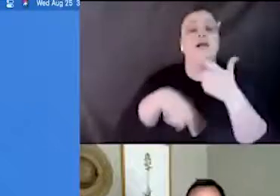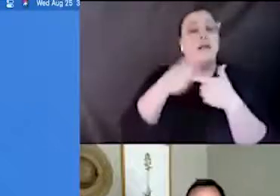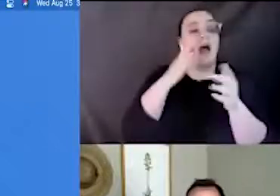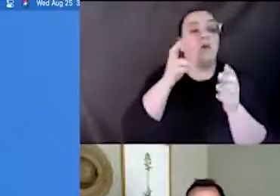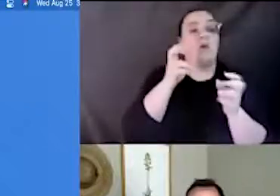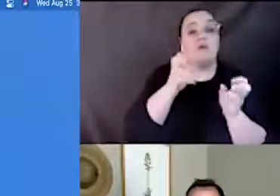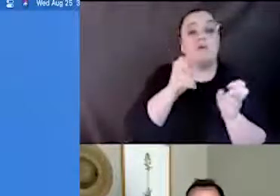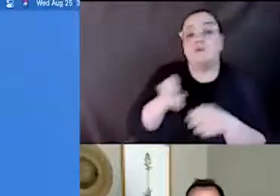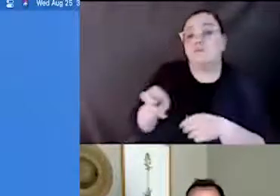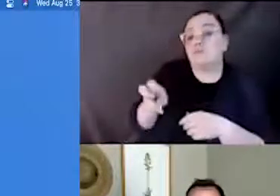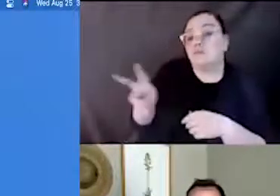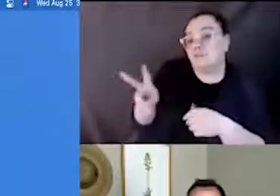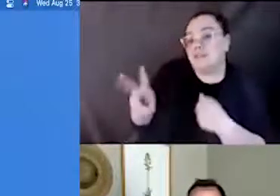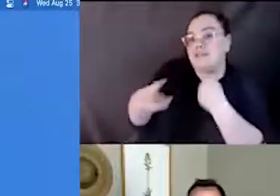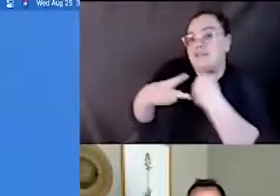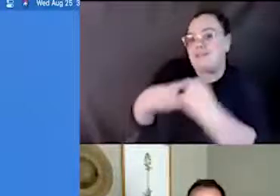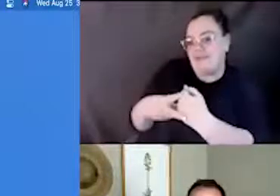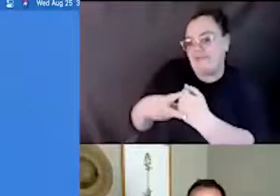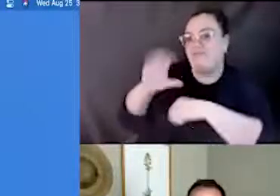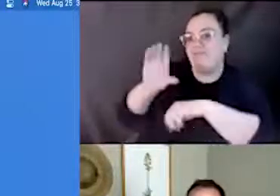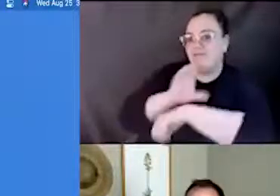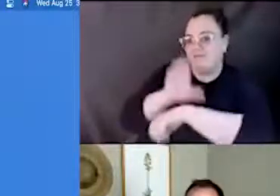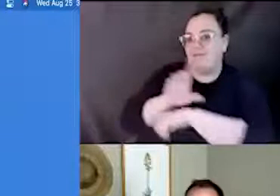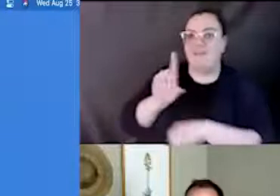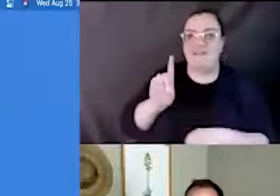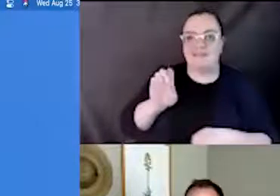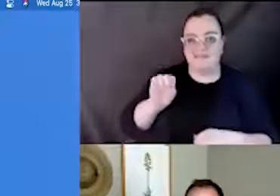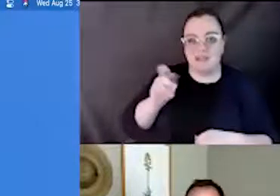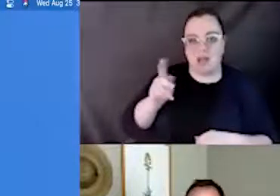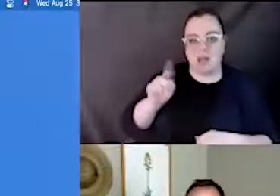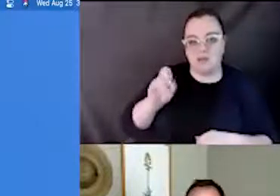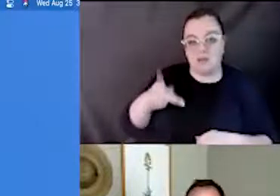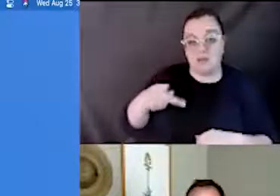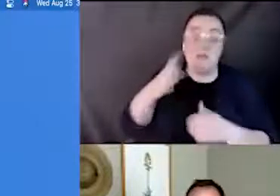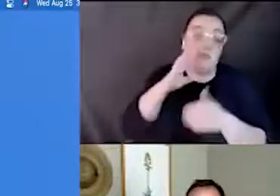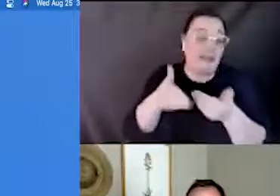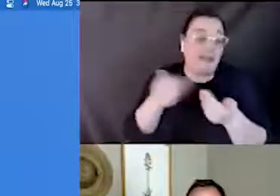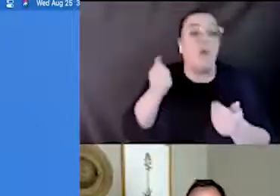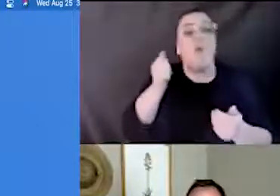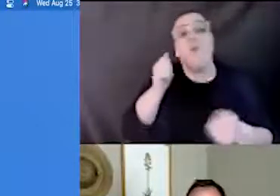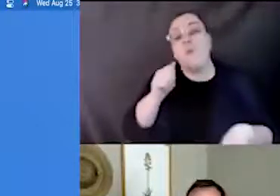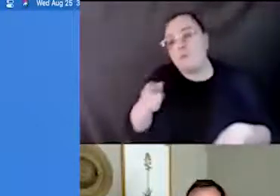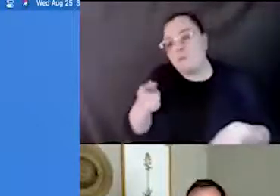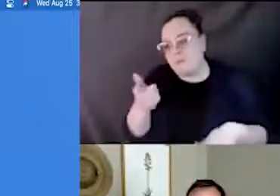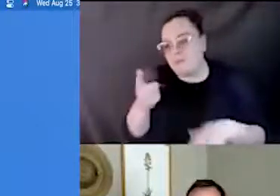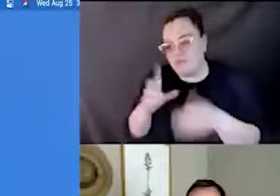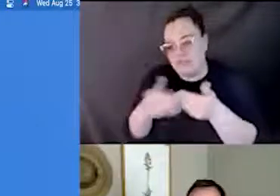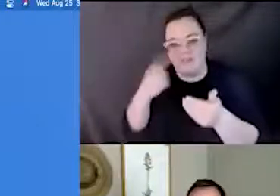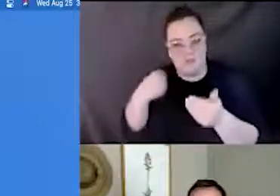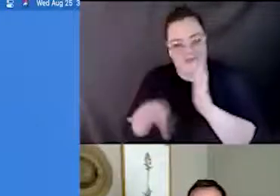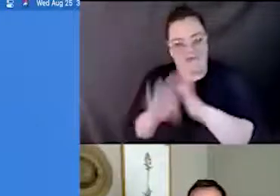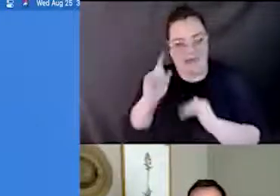image over to my desktop so I can find it more easily later. Or I can also right click on it and save image